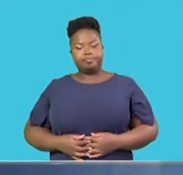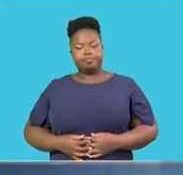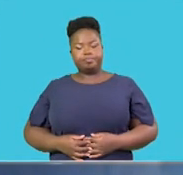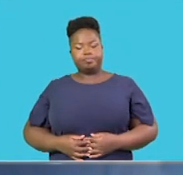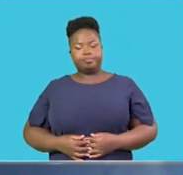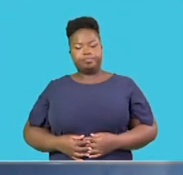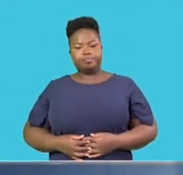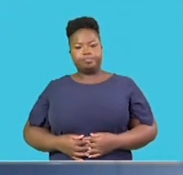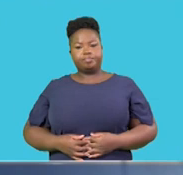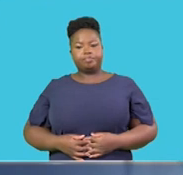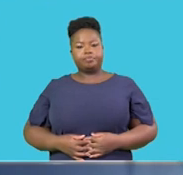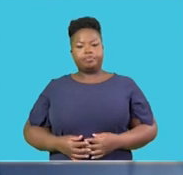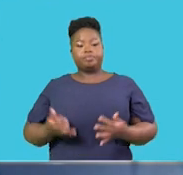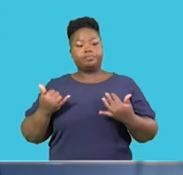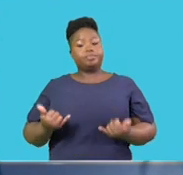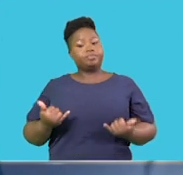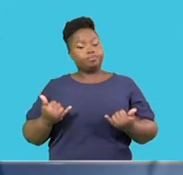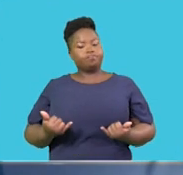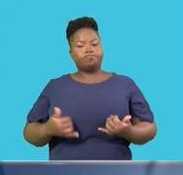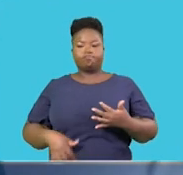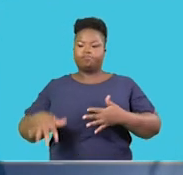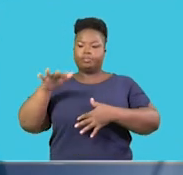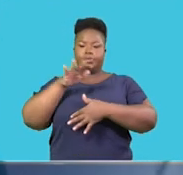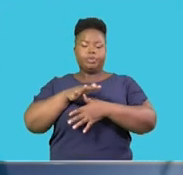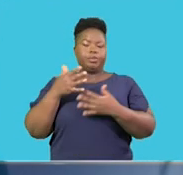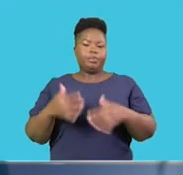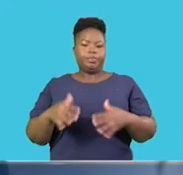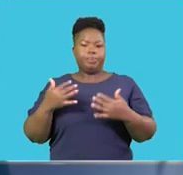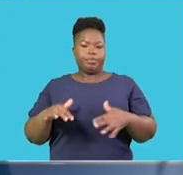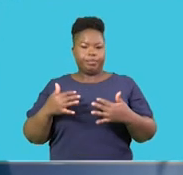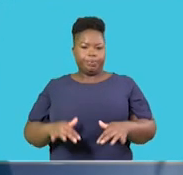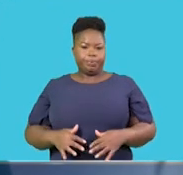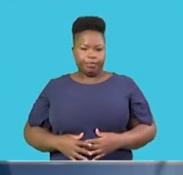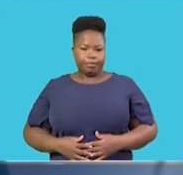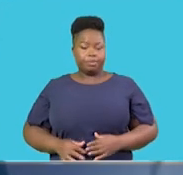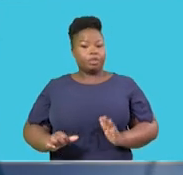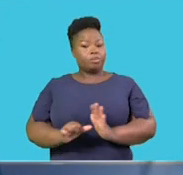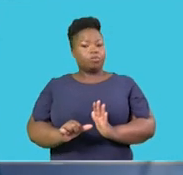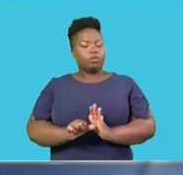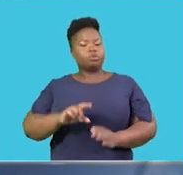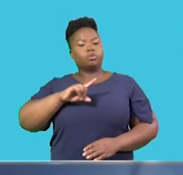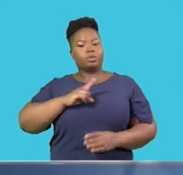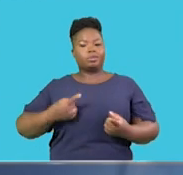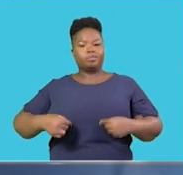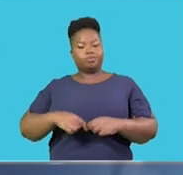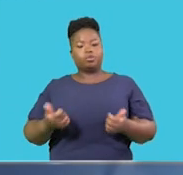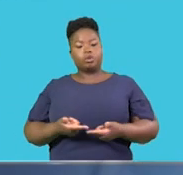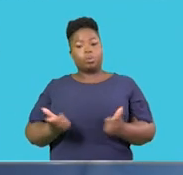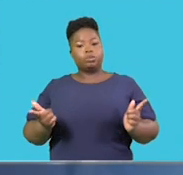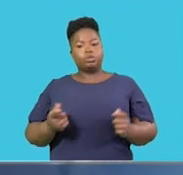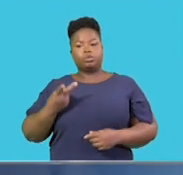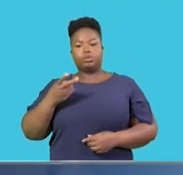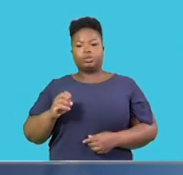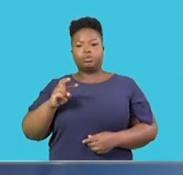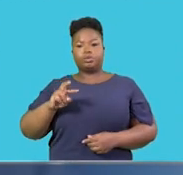Today, we really make a significant milestone whereby we launch the 2024